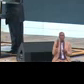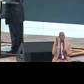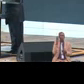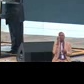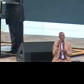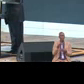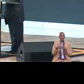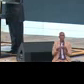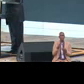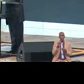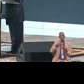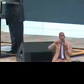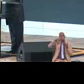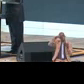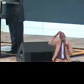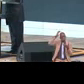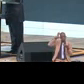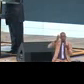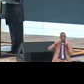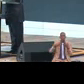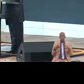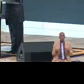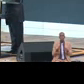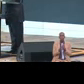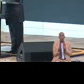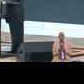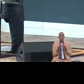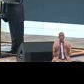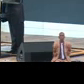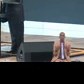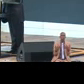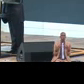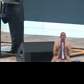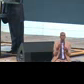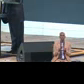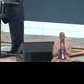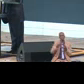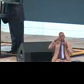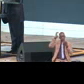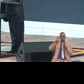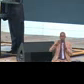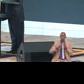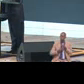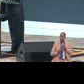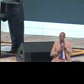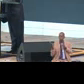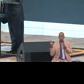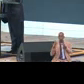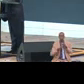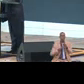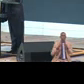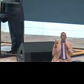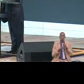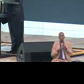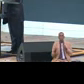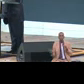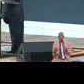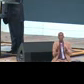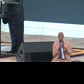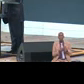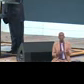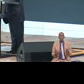hear of a lion, you are afraid of the lion. You run away and keep